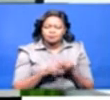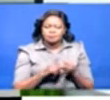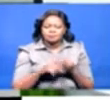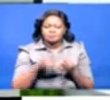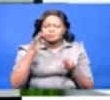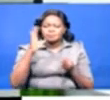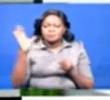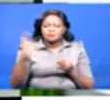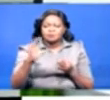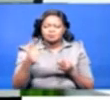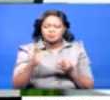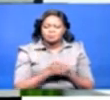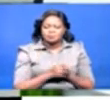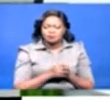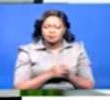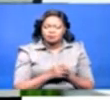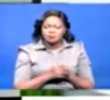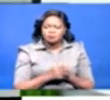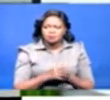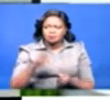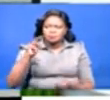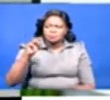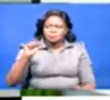26,372. The third candidate was Madenge Tuo.